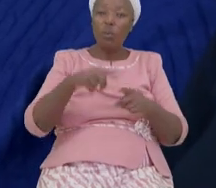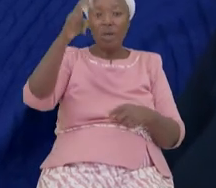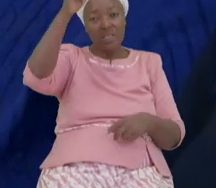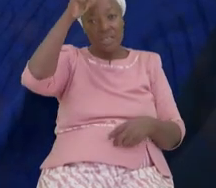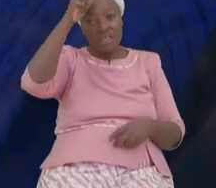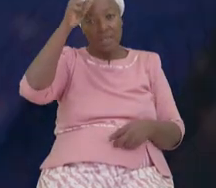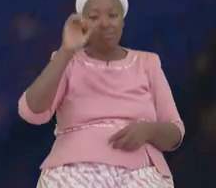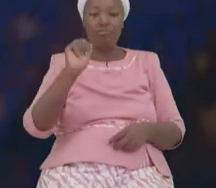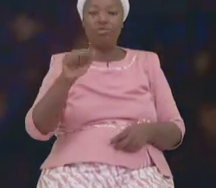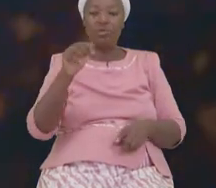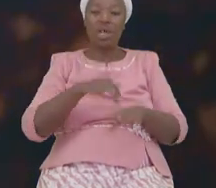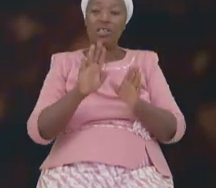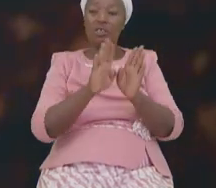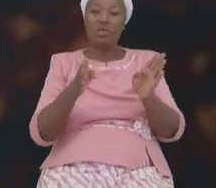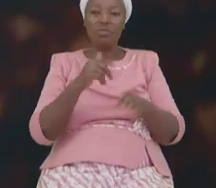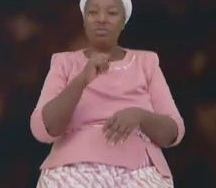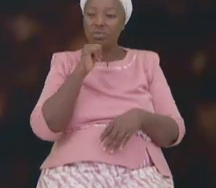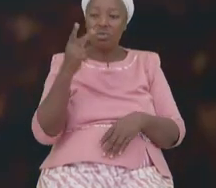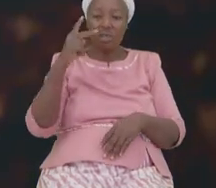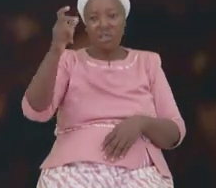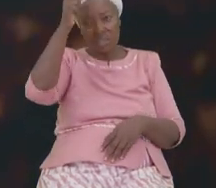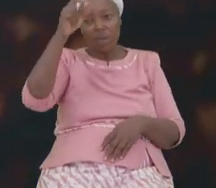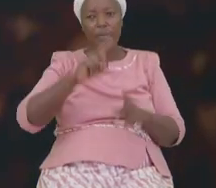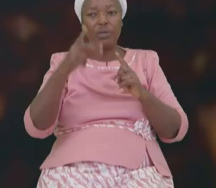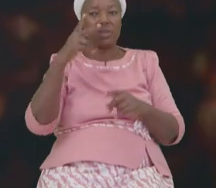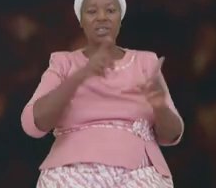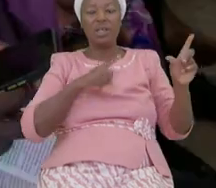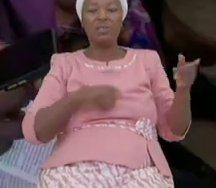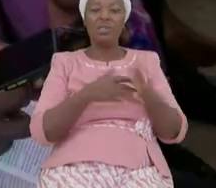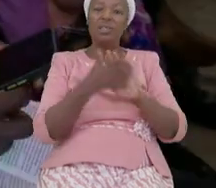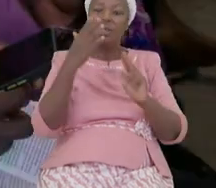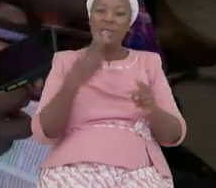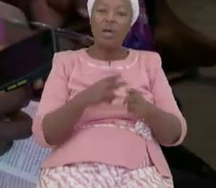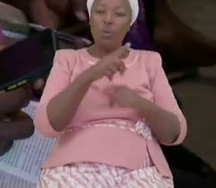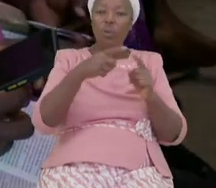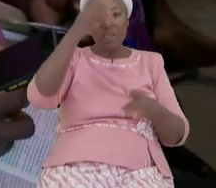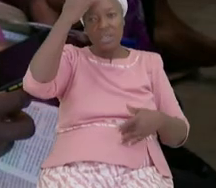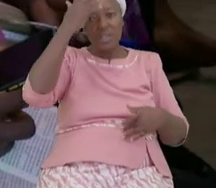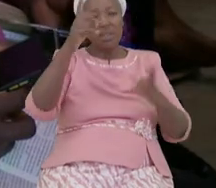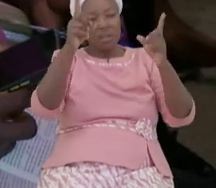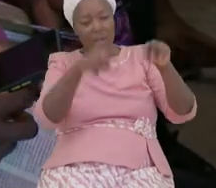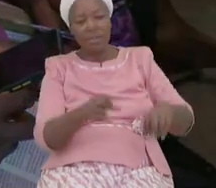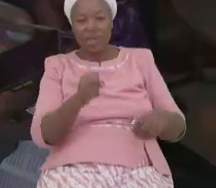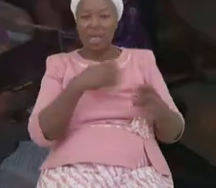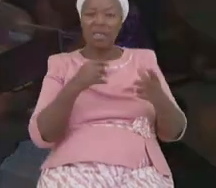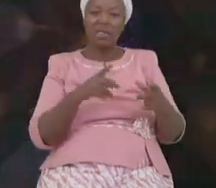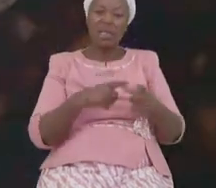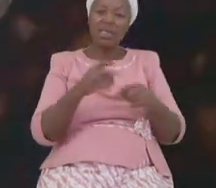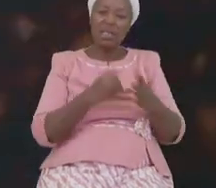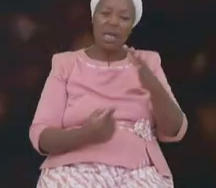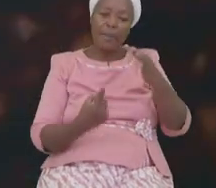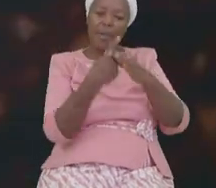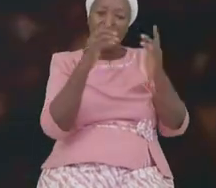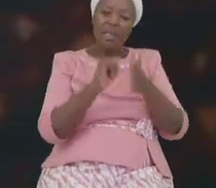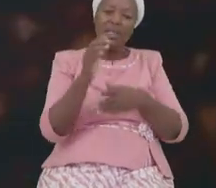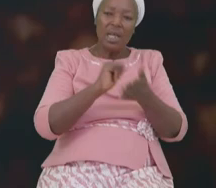knocks at the door, you'll not see Satan, you'll see the Lord. When sickness comes and it appears that sickness will